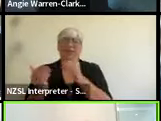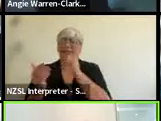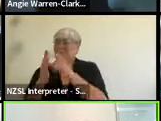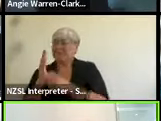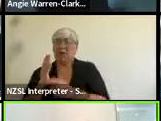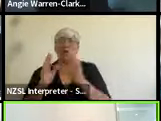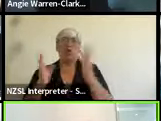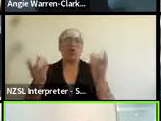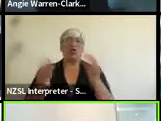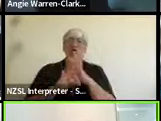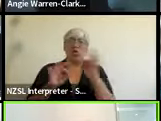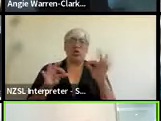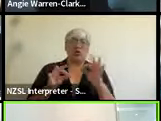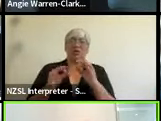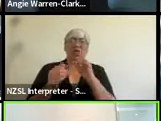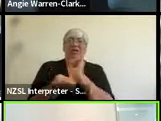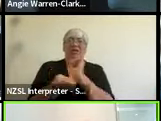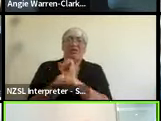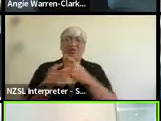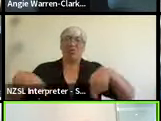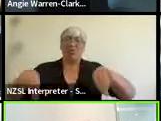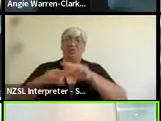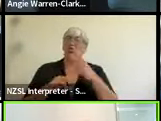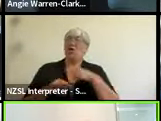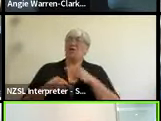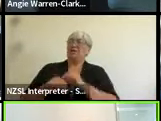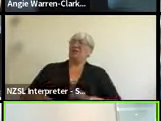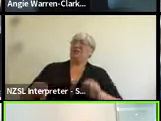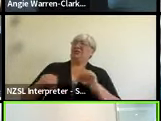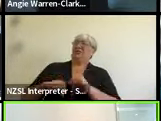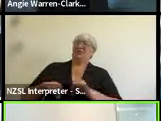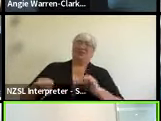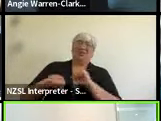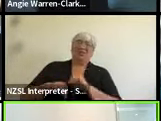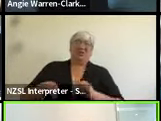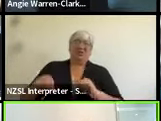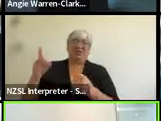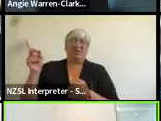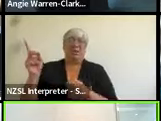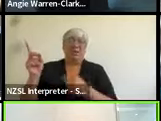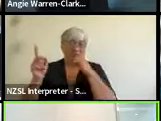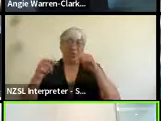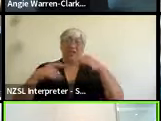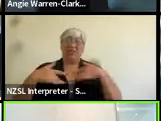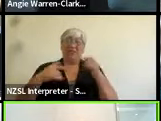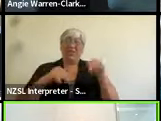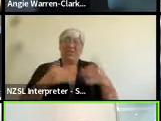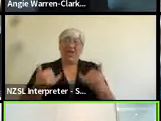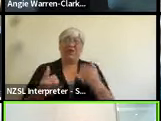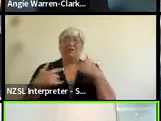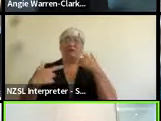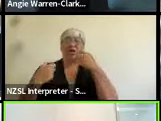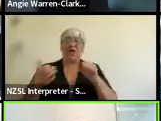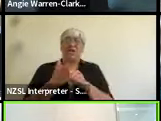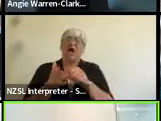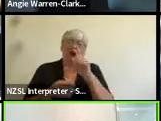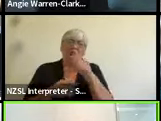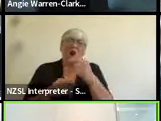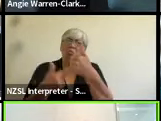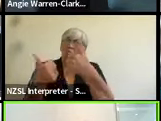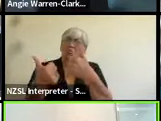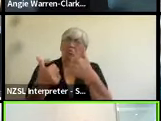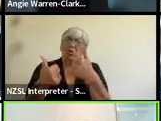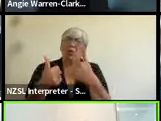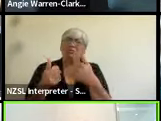frustrated with the routes that they take are no longer convenient for people who live there. I think it's great that the government has halved the price of